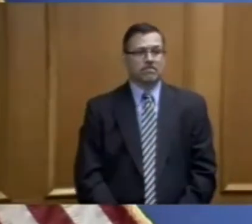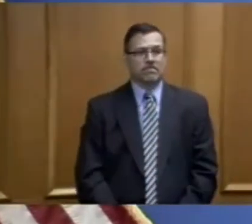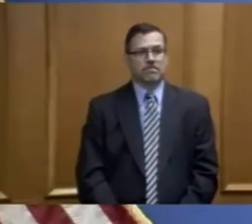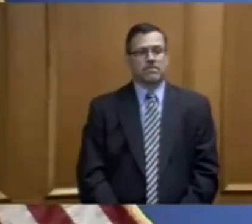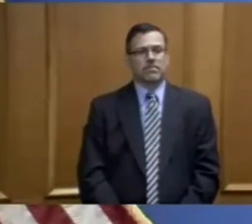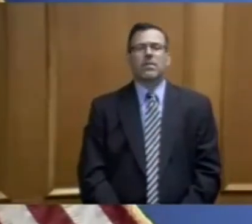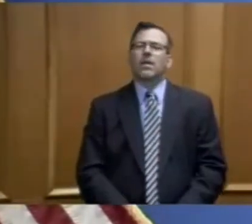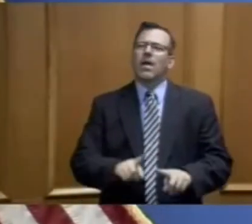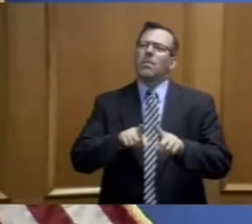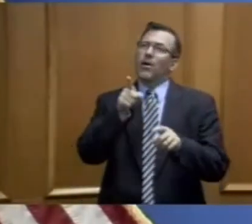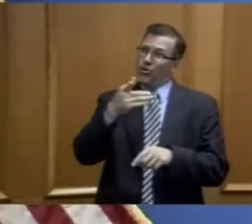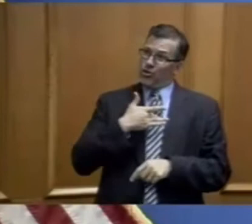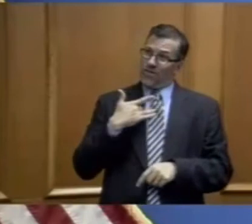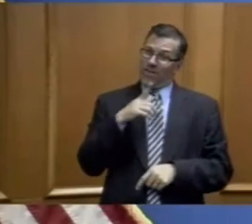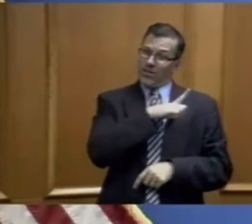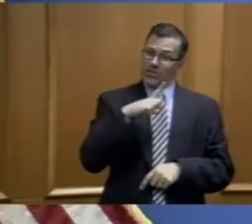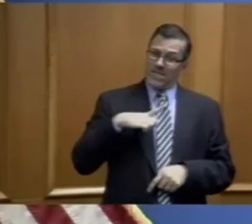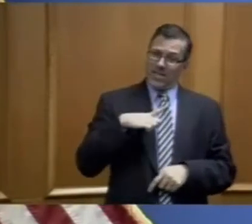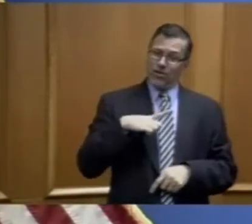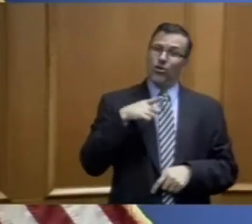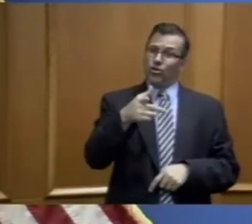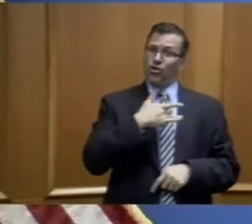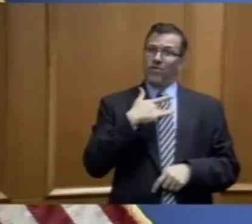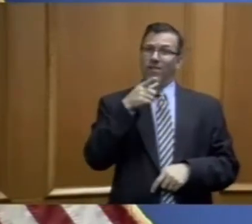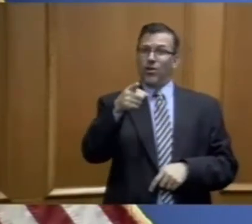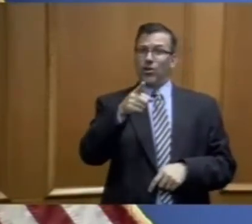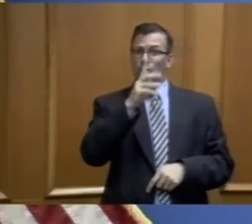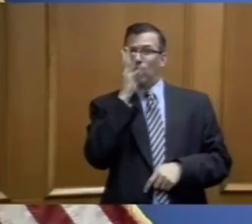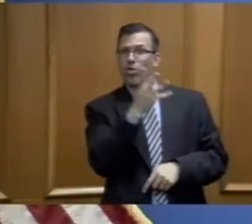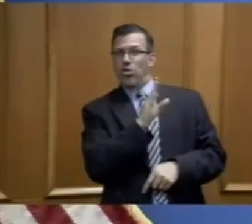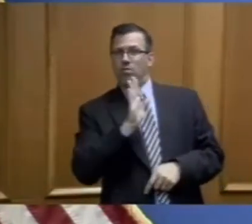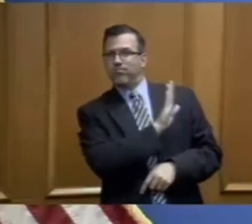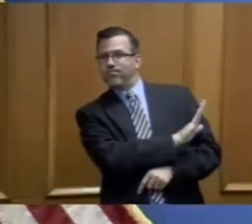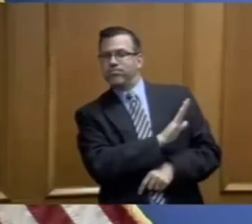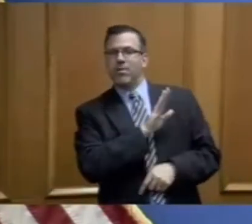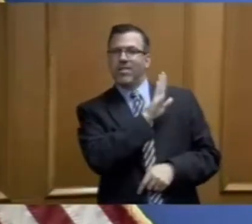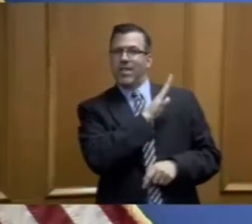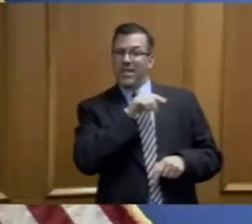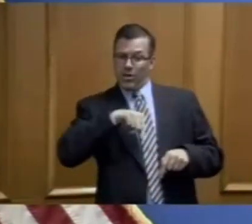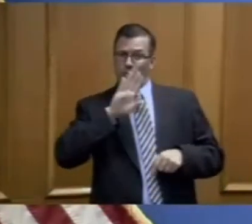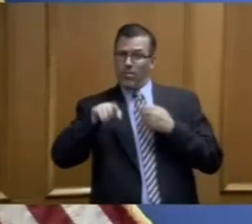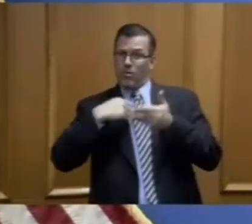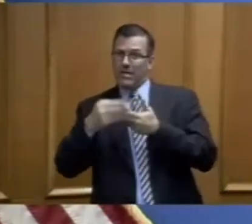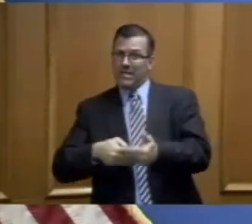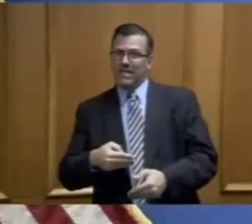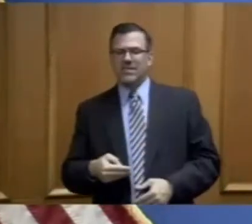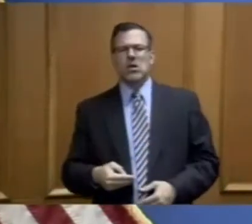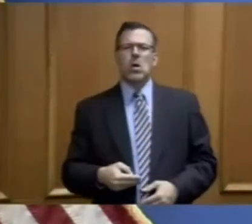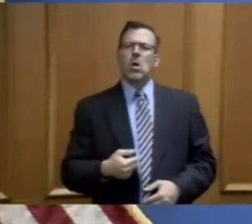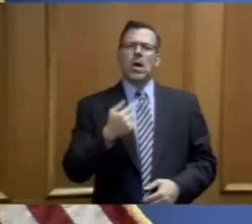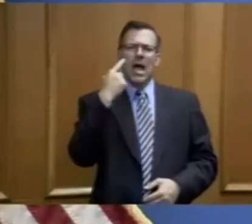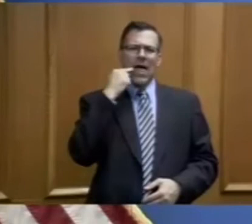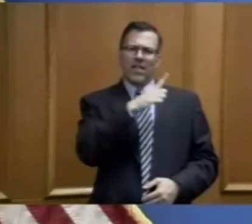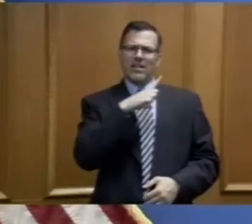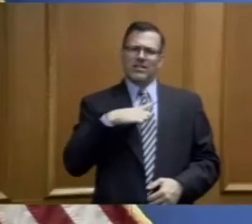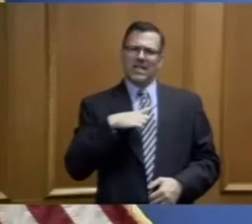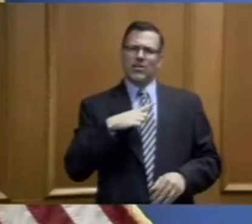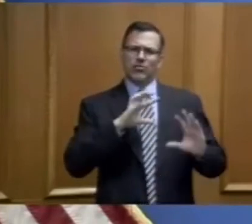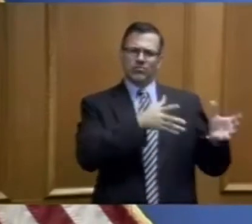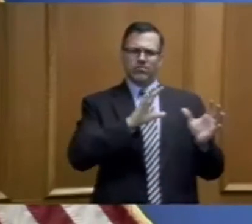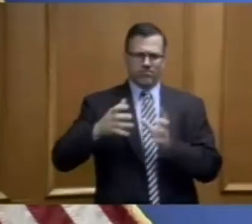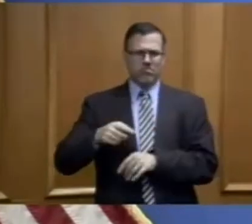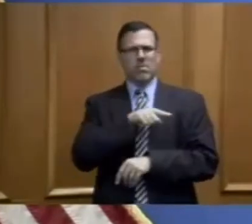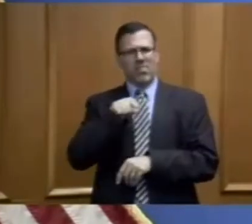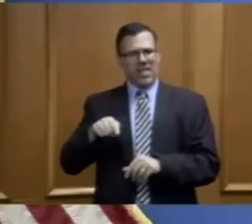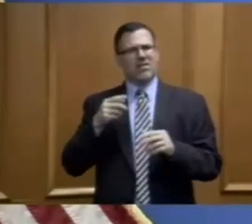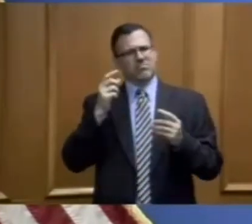But do you feel like the legislature has been shut out of this entire process? I think the legislature understands this process, and we've been in